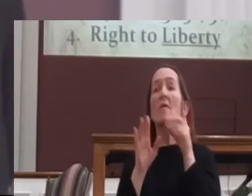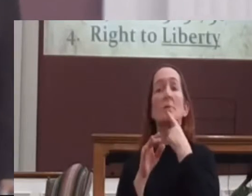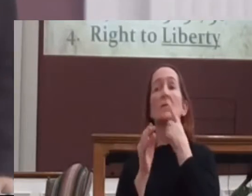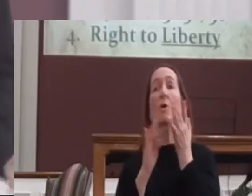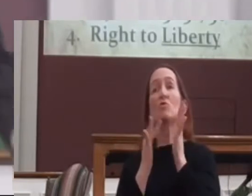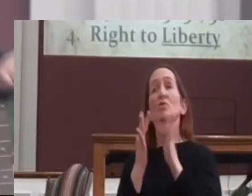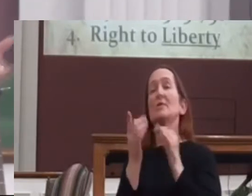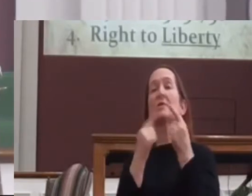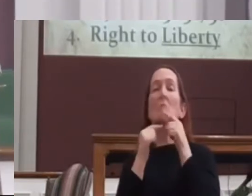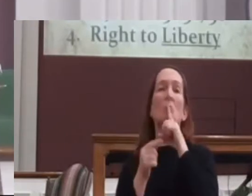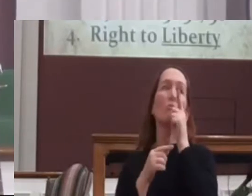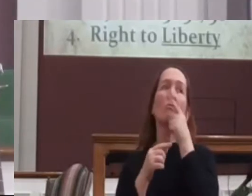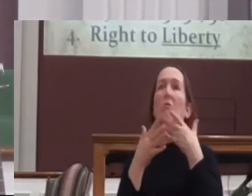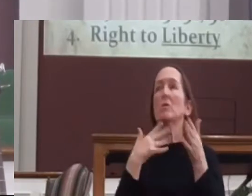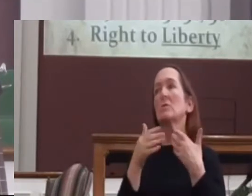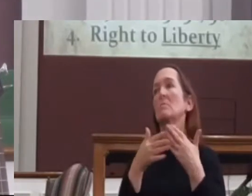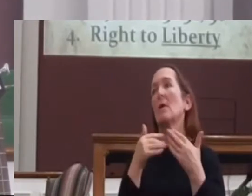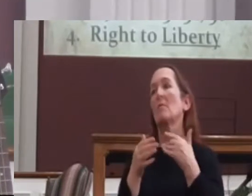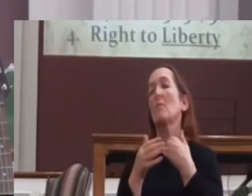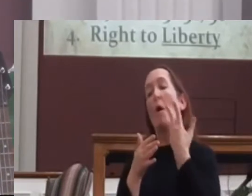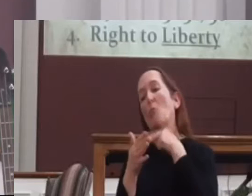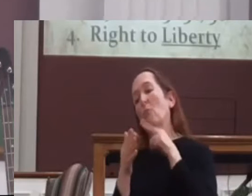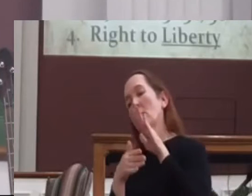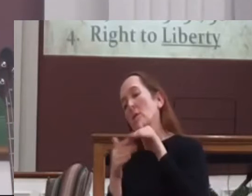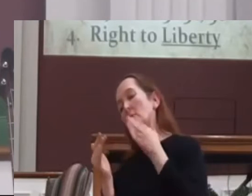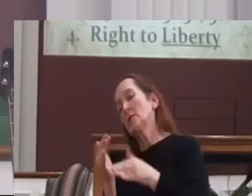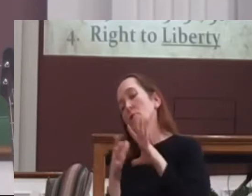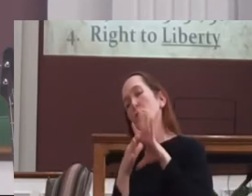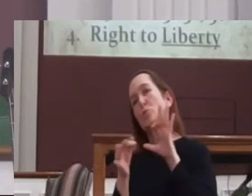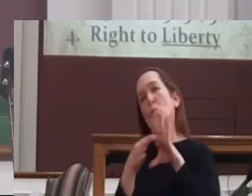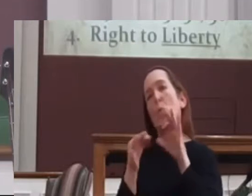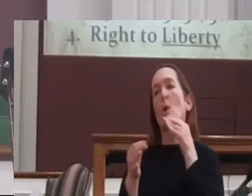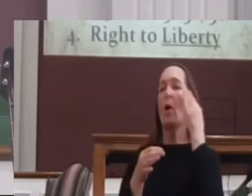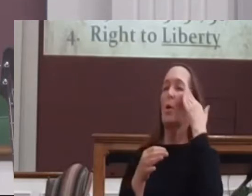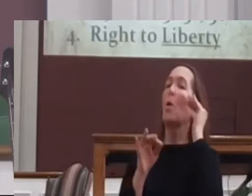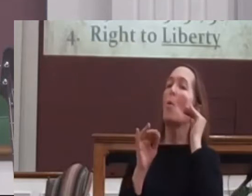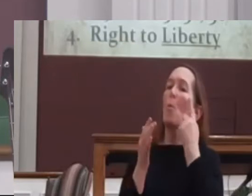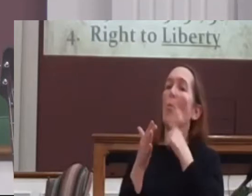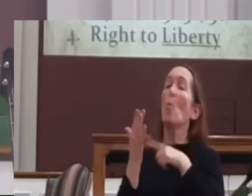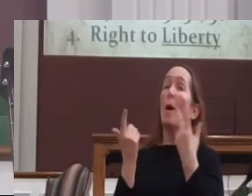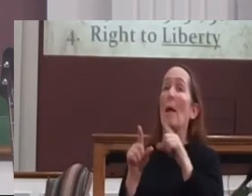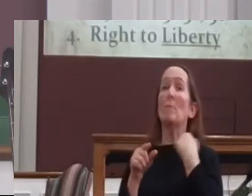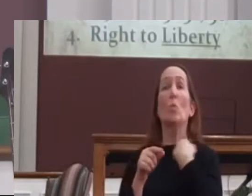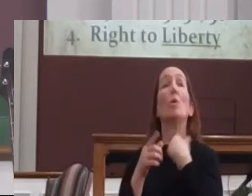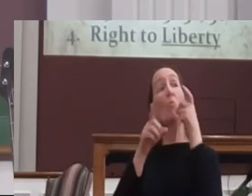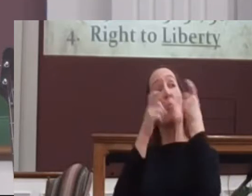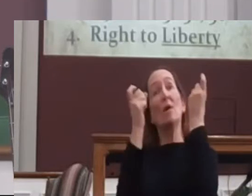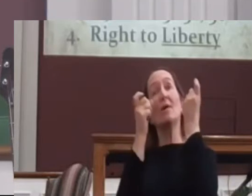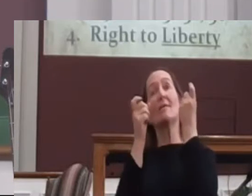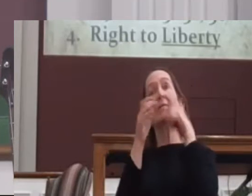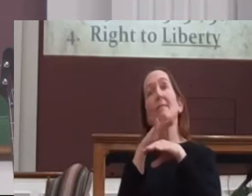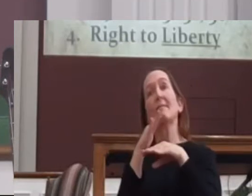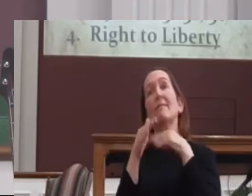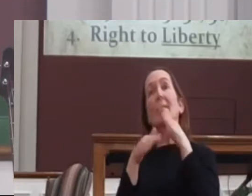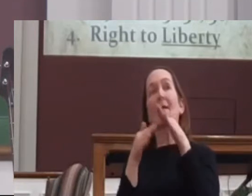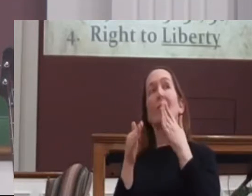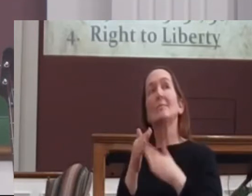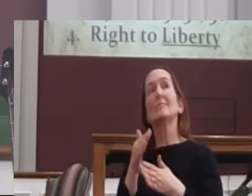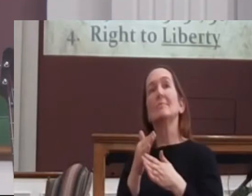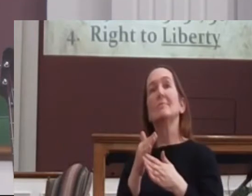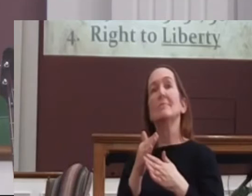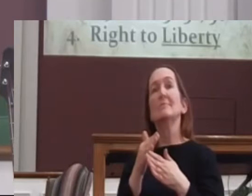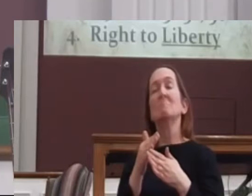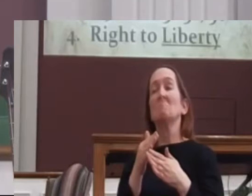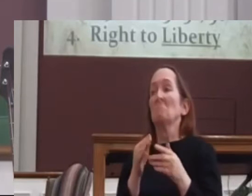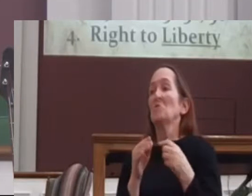Do we just give up? Do we just say, well, Jesus is coming and it really doesn't matter? I mean, I've read the end of the story and I know how it plays